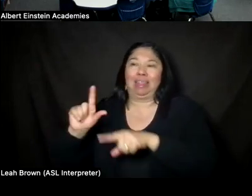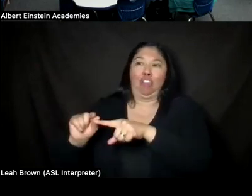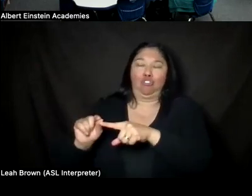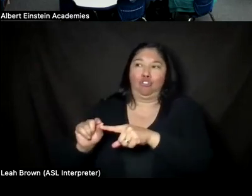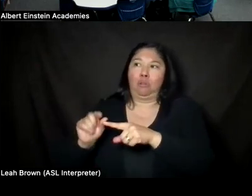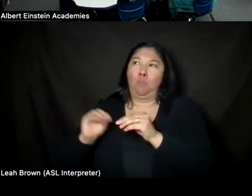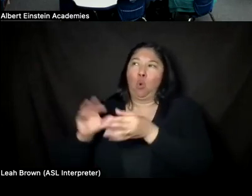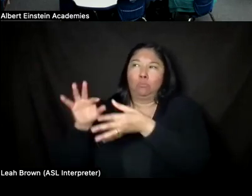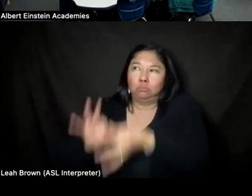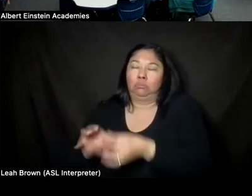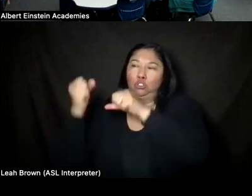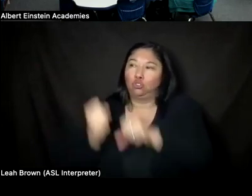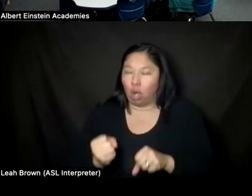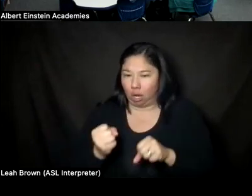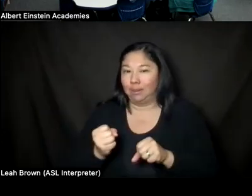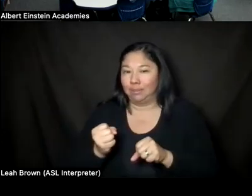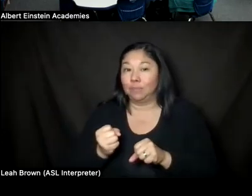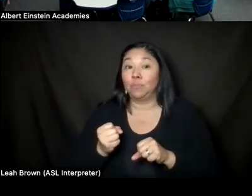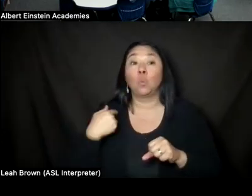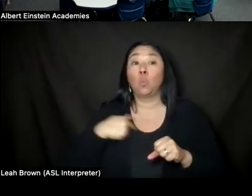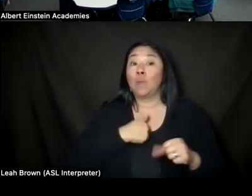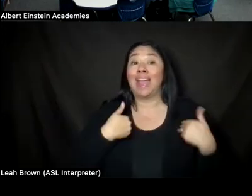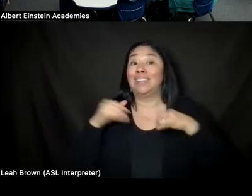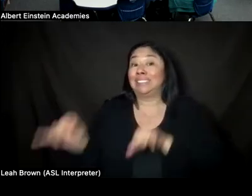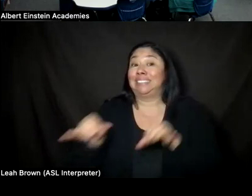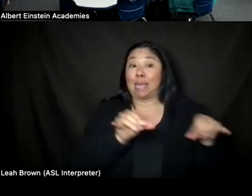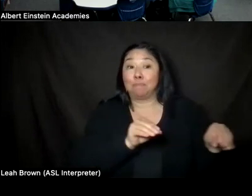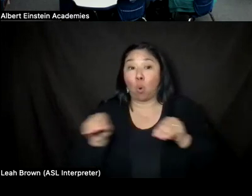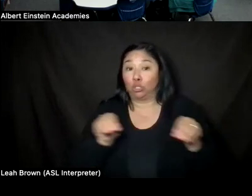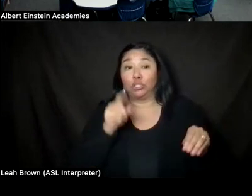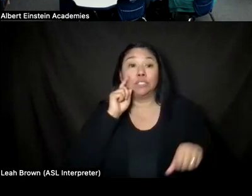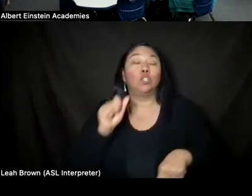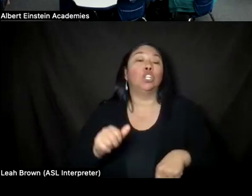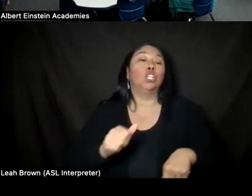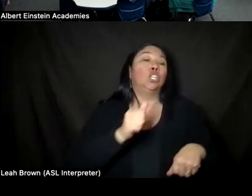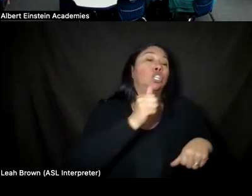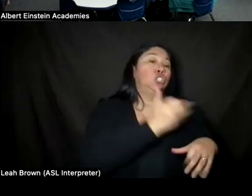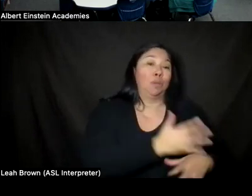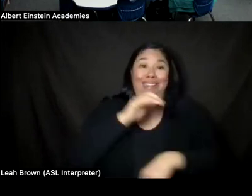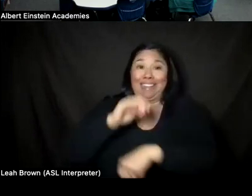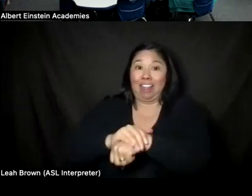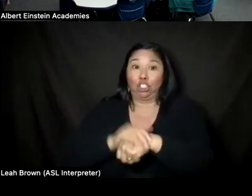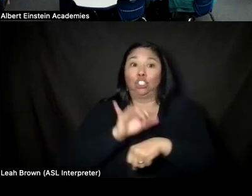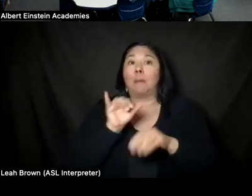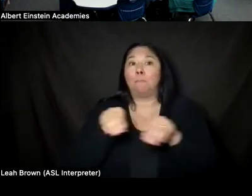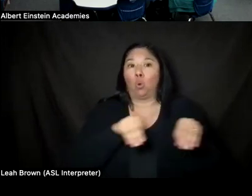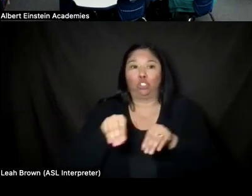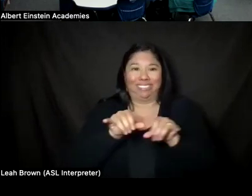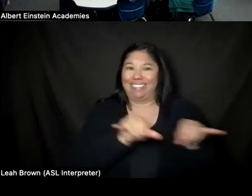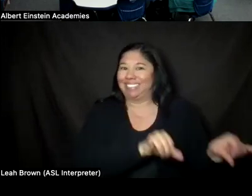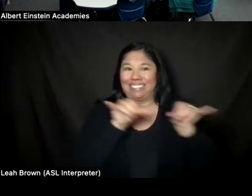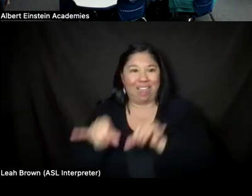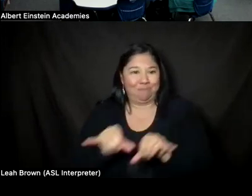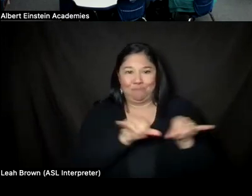So we have the same motions. For the ones that are the same in English and German, the motion is the same. They're different. There's a